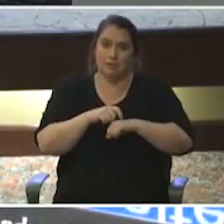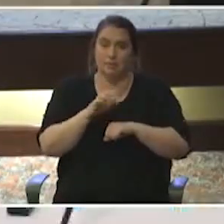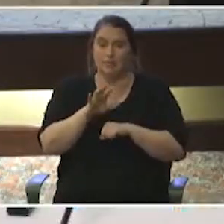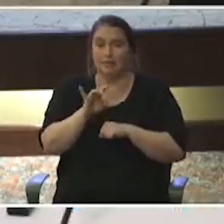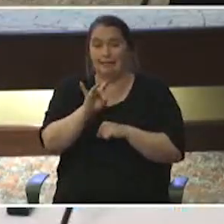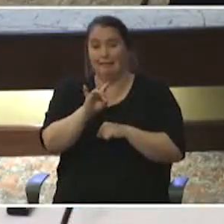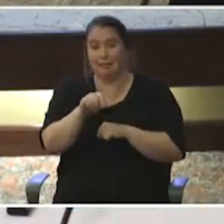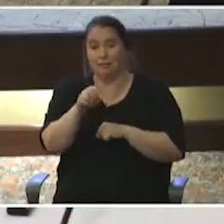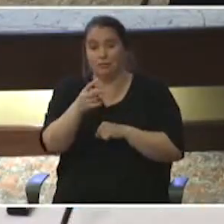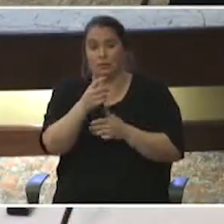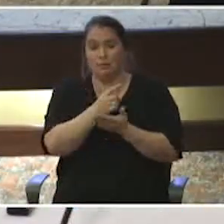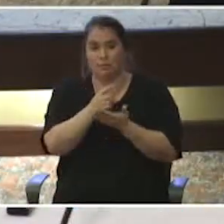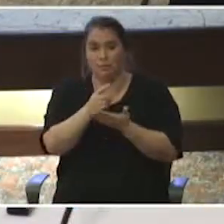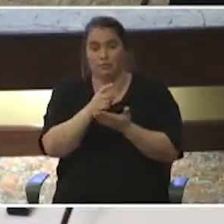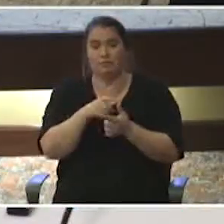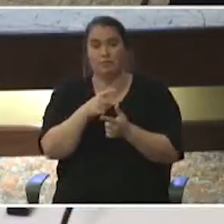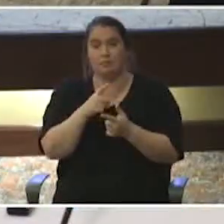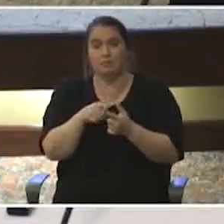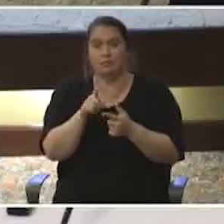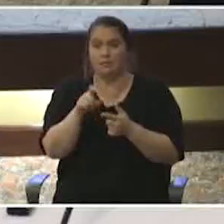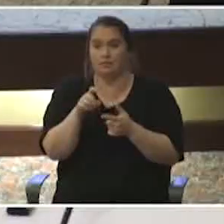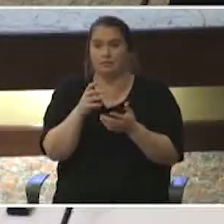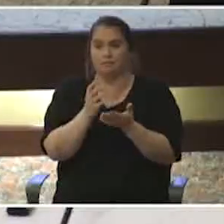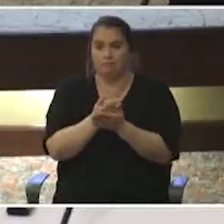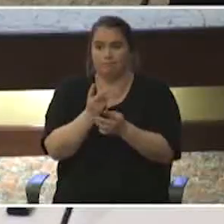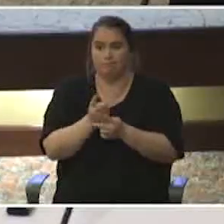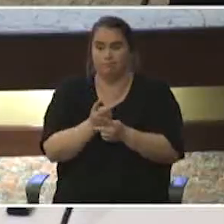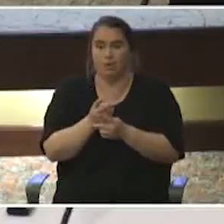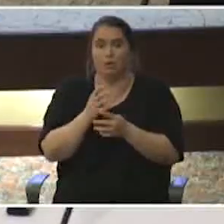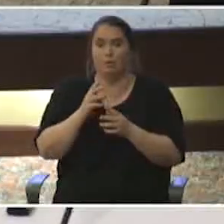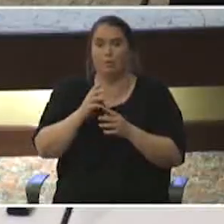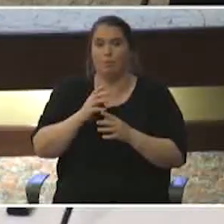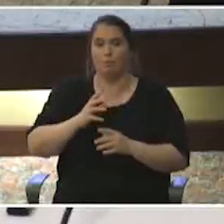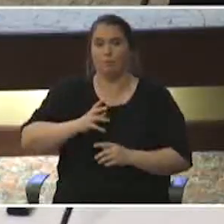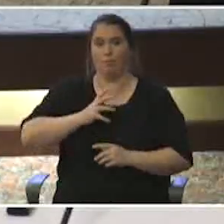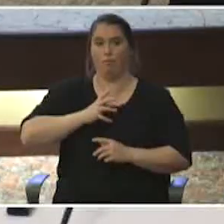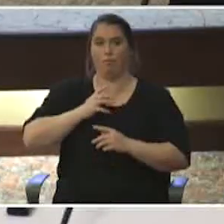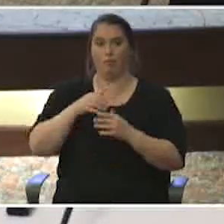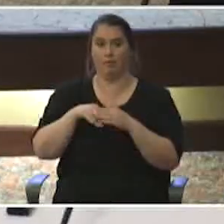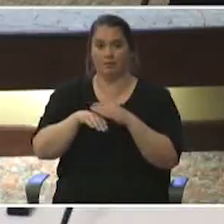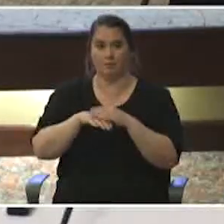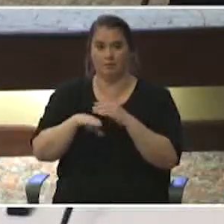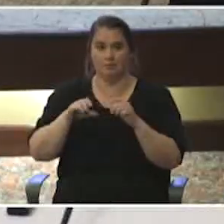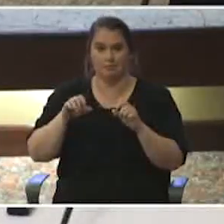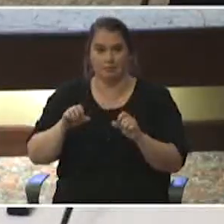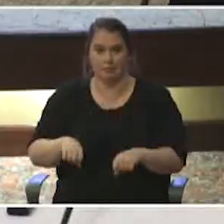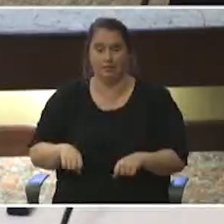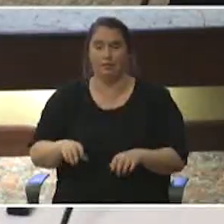weeks, and then it's just coordinating proper access. The only other way